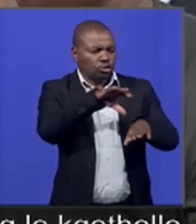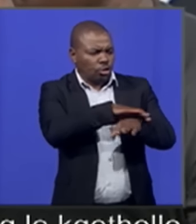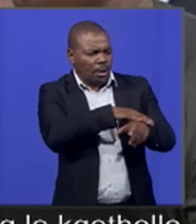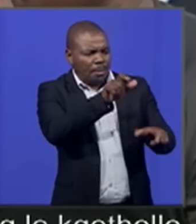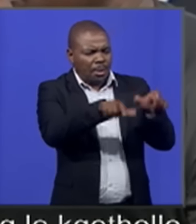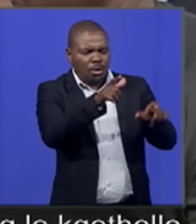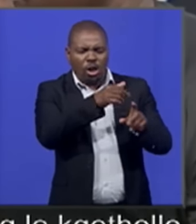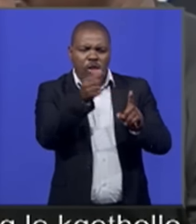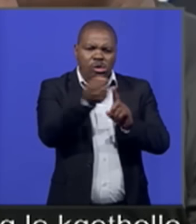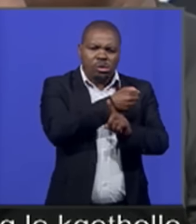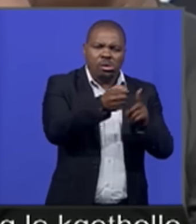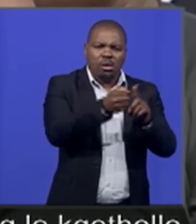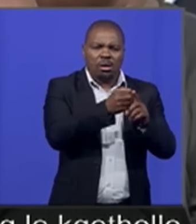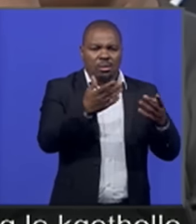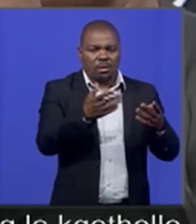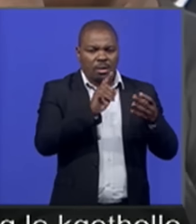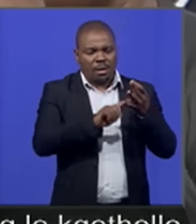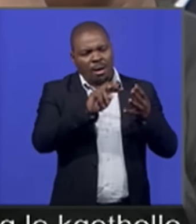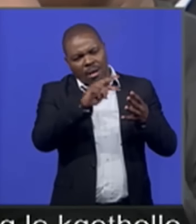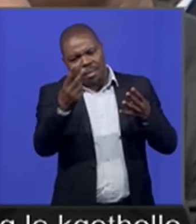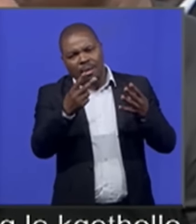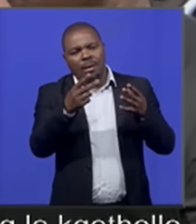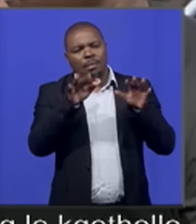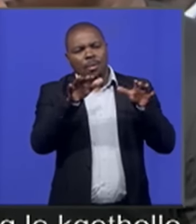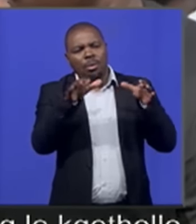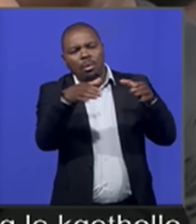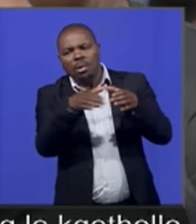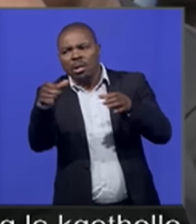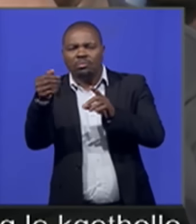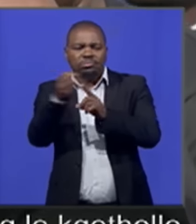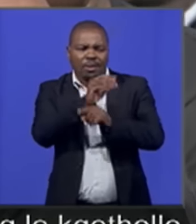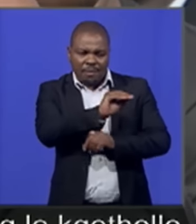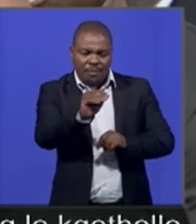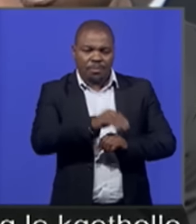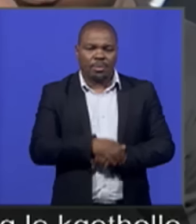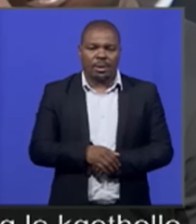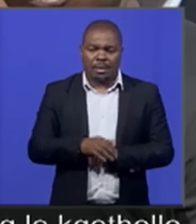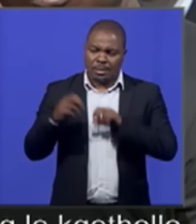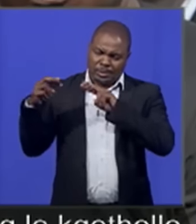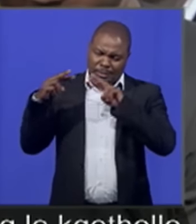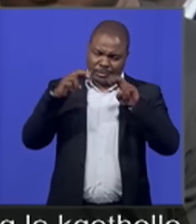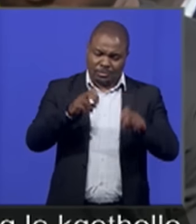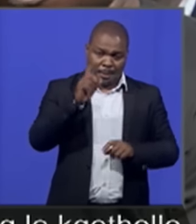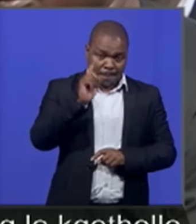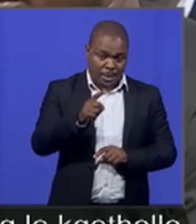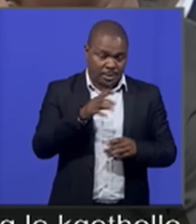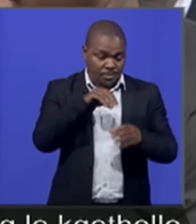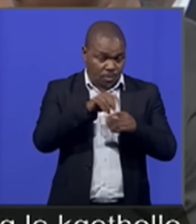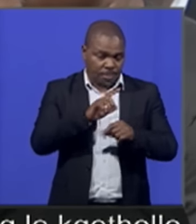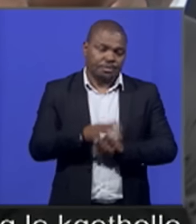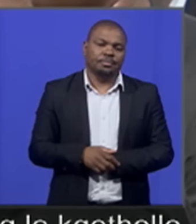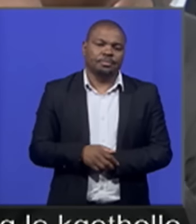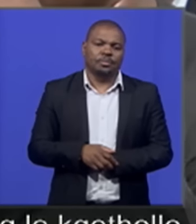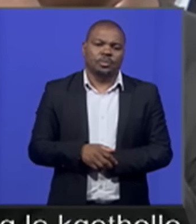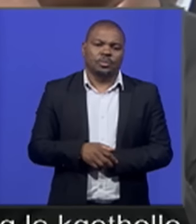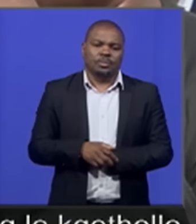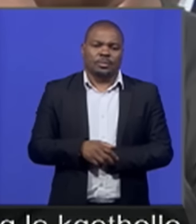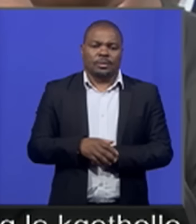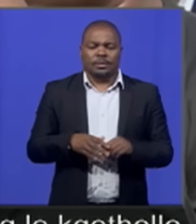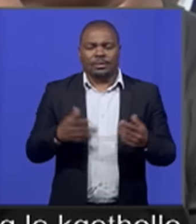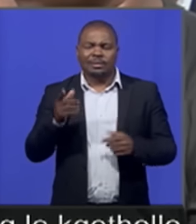Mashangane, citizens of course, and other marginalized groups. This investigation should include an examination of